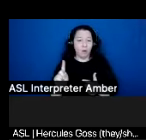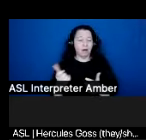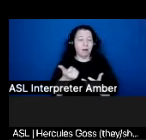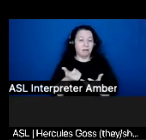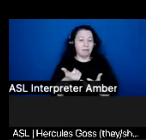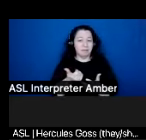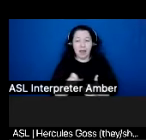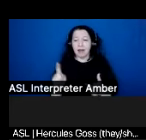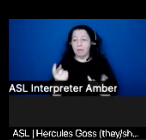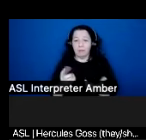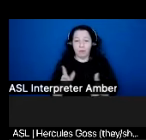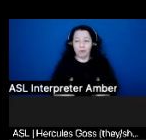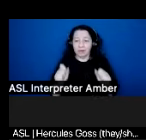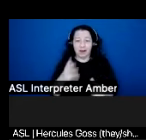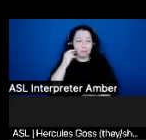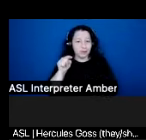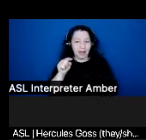way up to the highest offices, right?